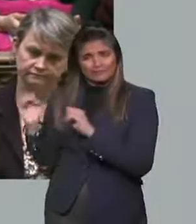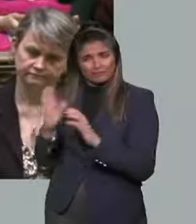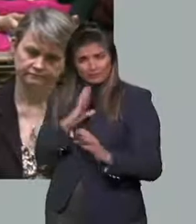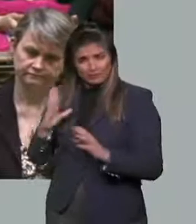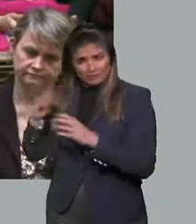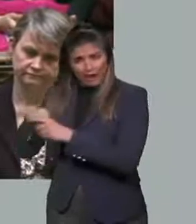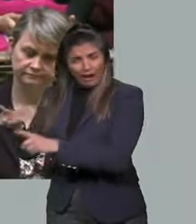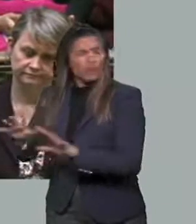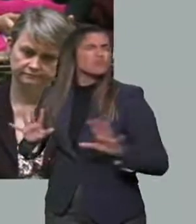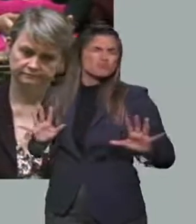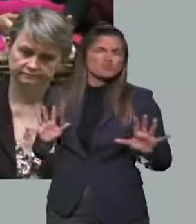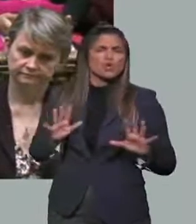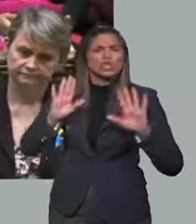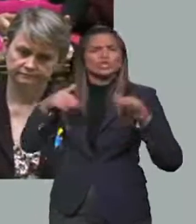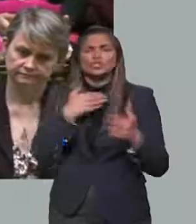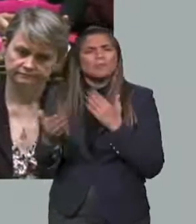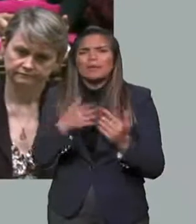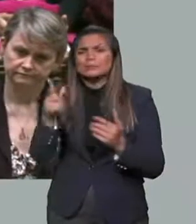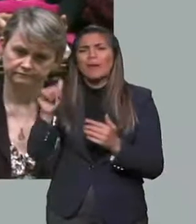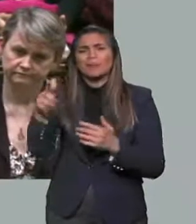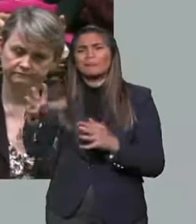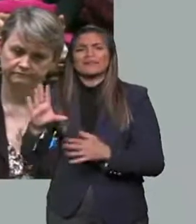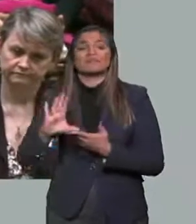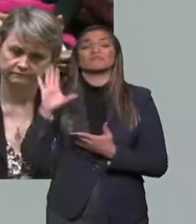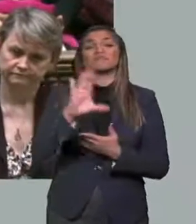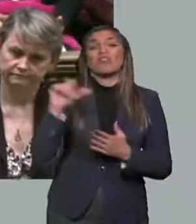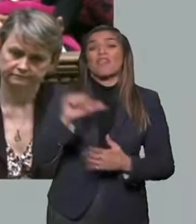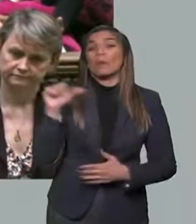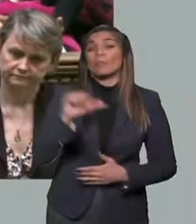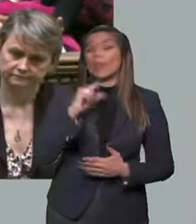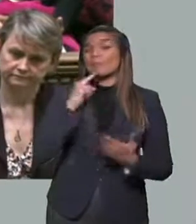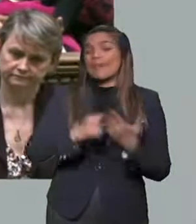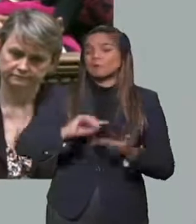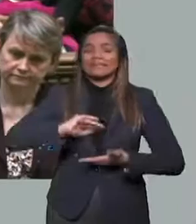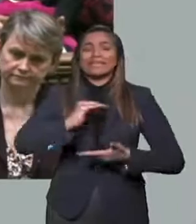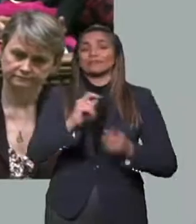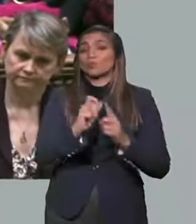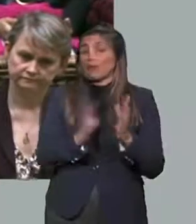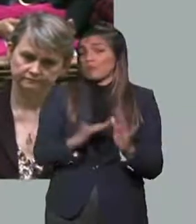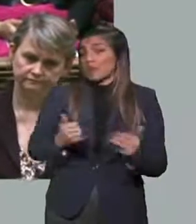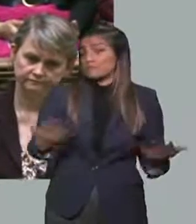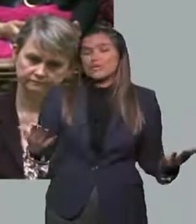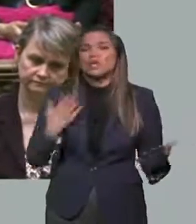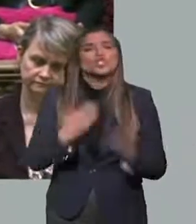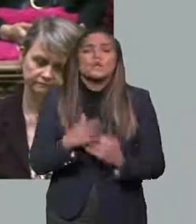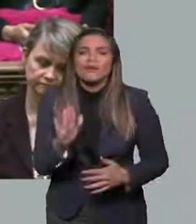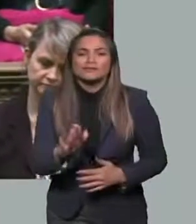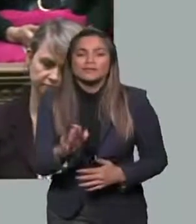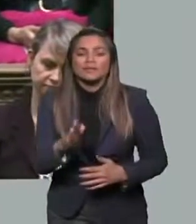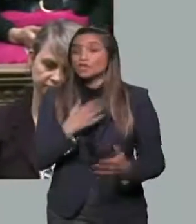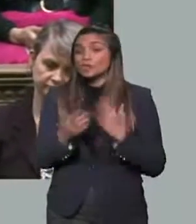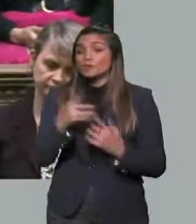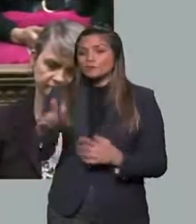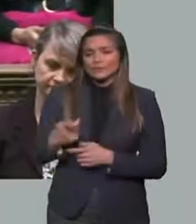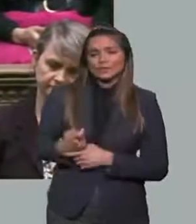shouldn't matter if he gave the Prime Minister thousands of pounds of gifts, and it shouldn't matter how much champagne